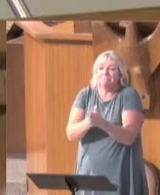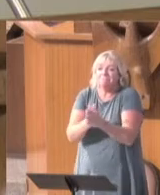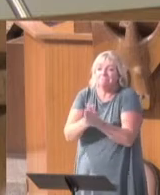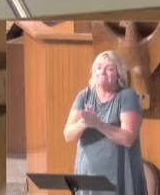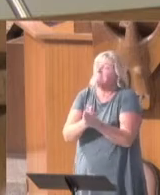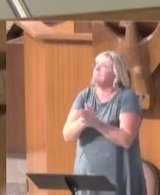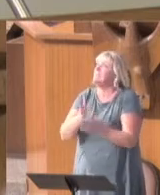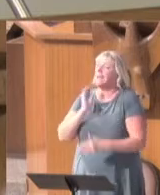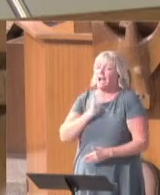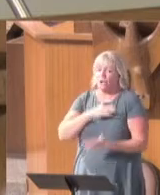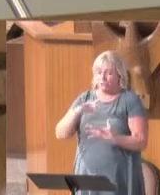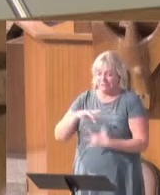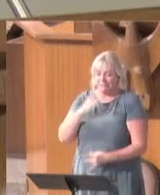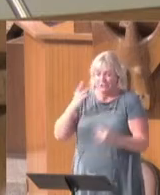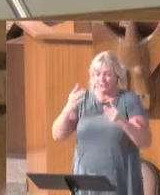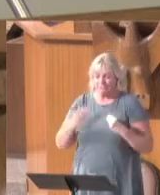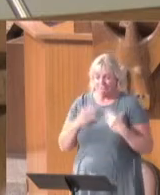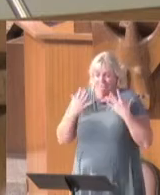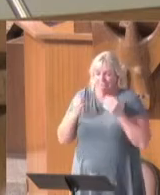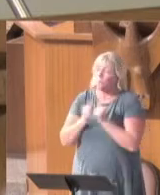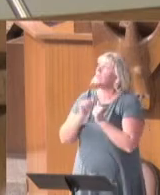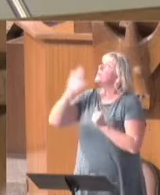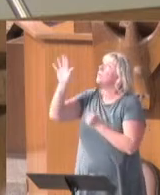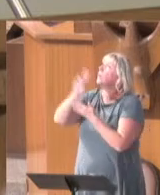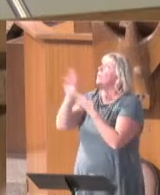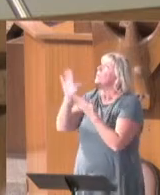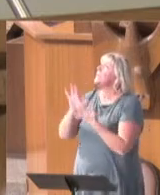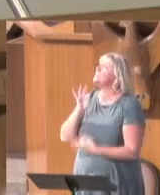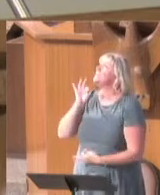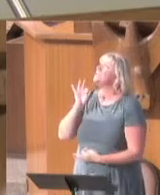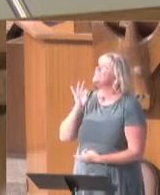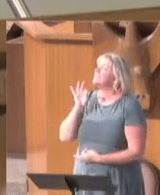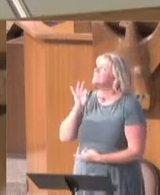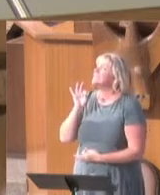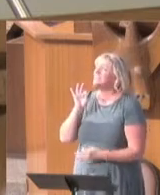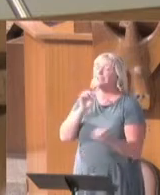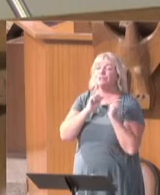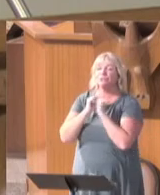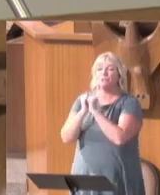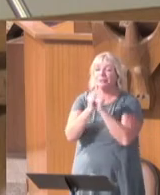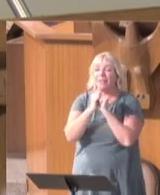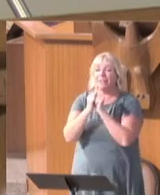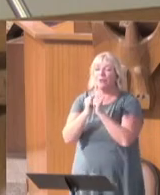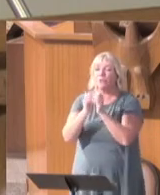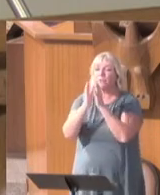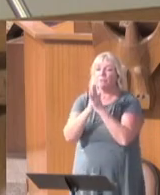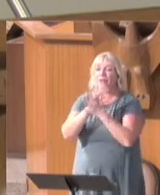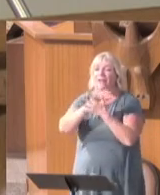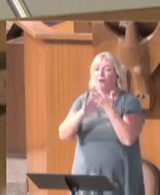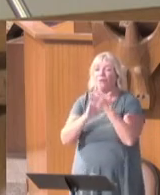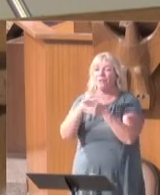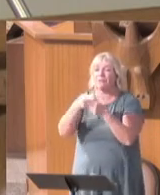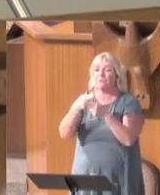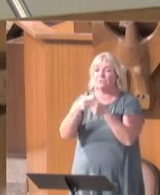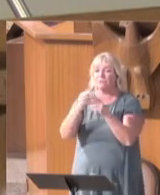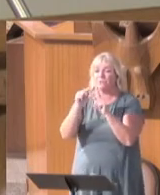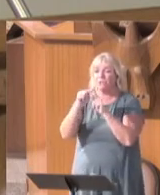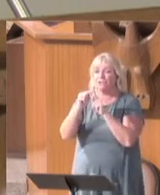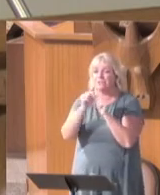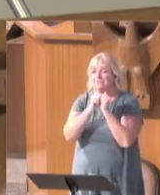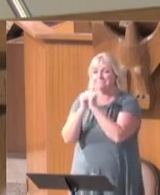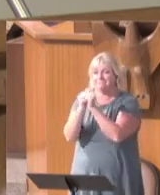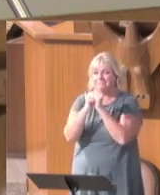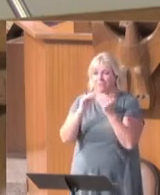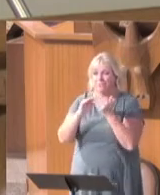refresh our spirits with your Holy Spirit. And together we pray these words as one